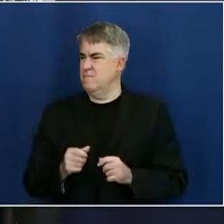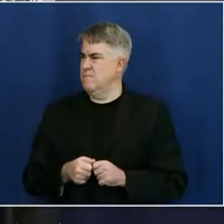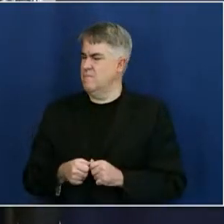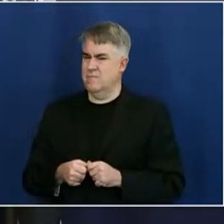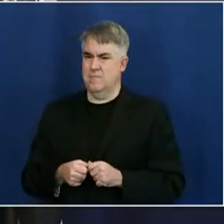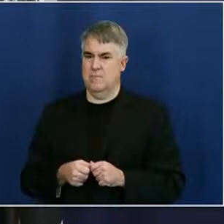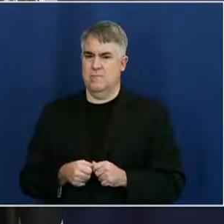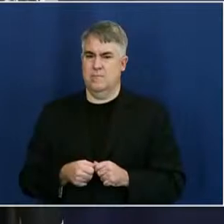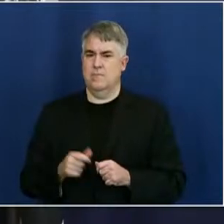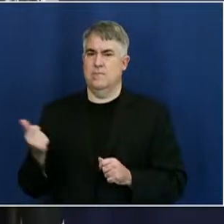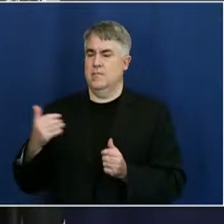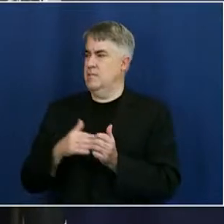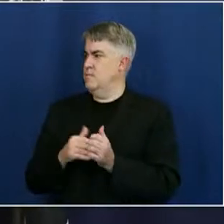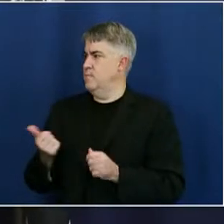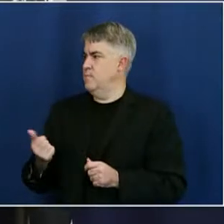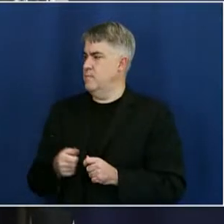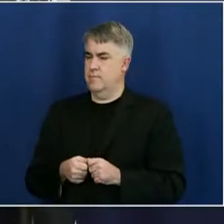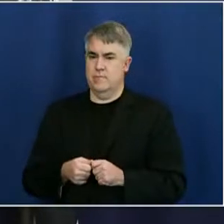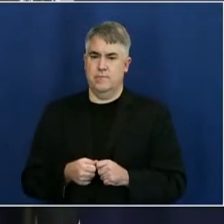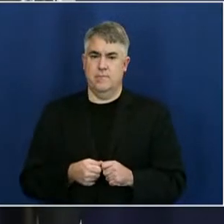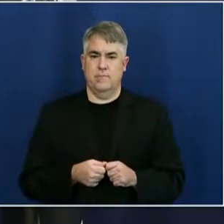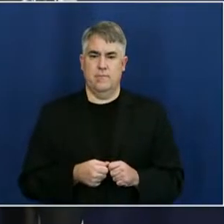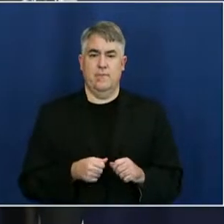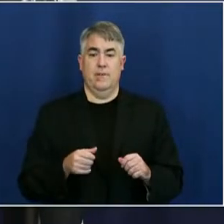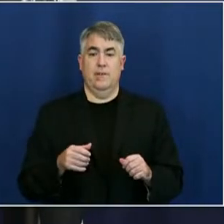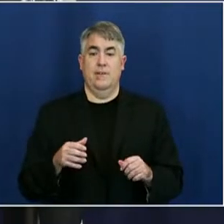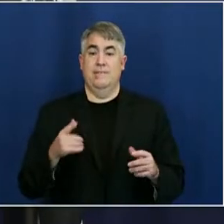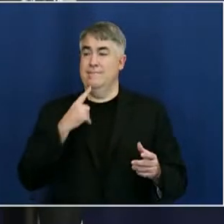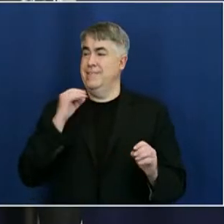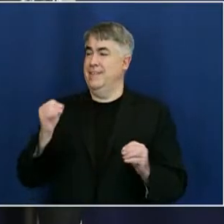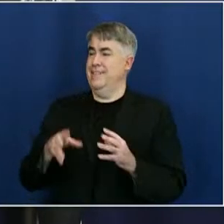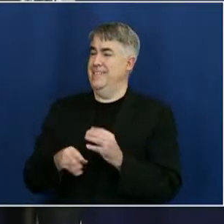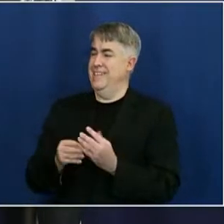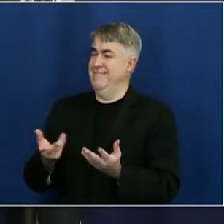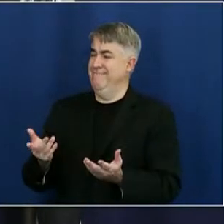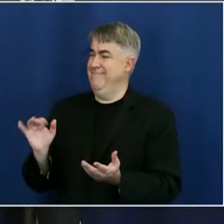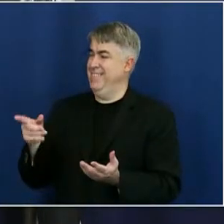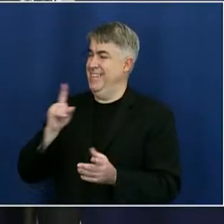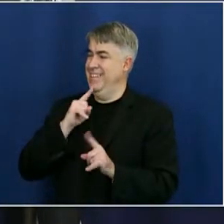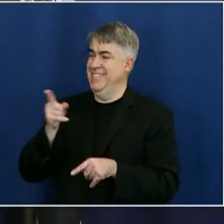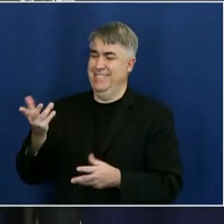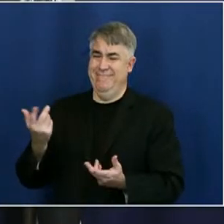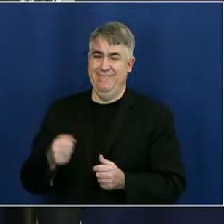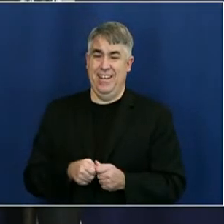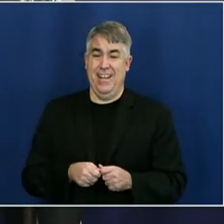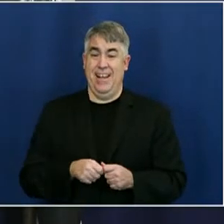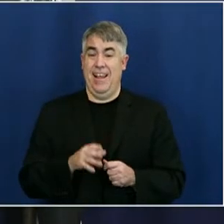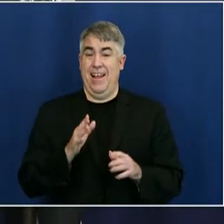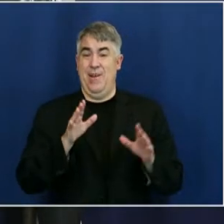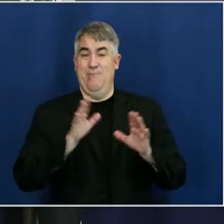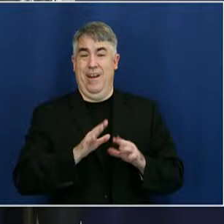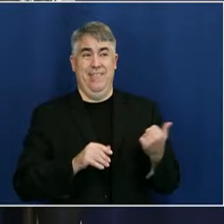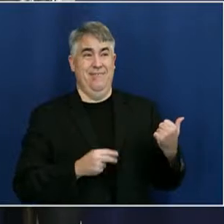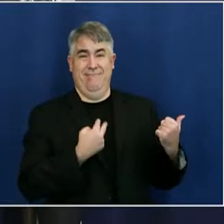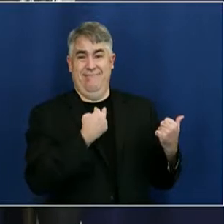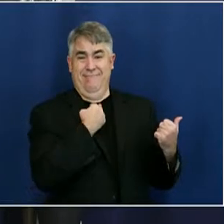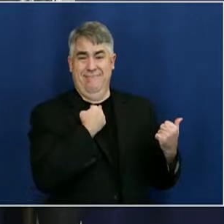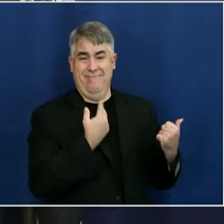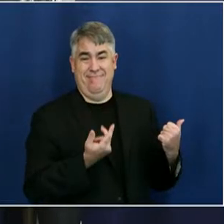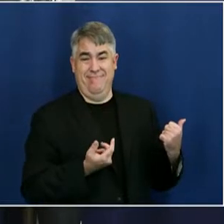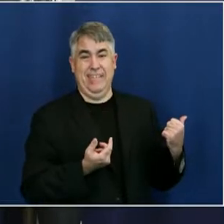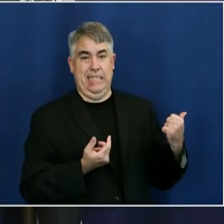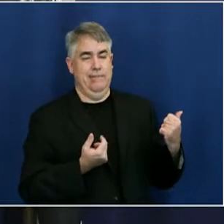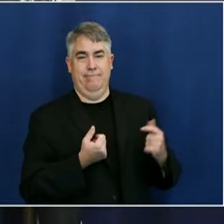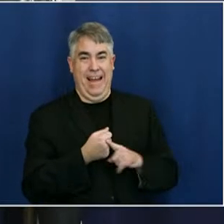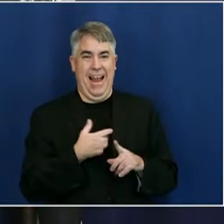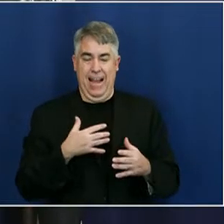Paul, I really don't have anything else to add. The weather has put a delay in